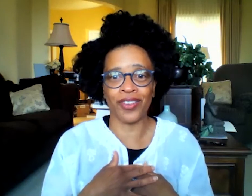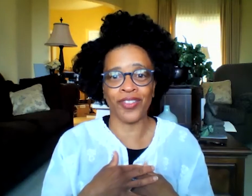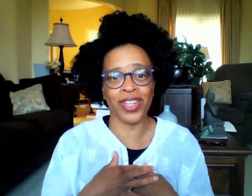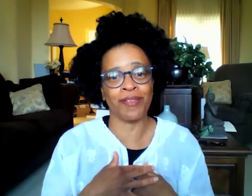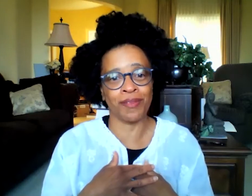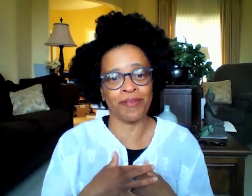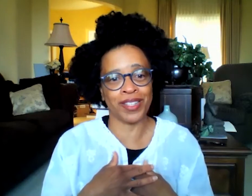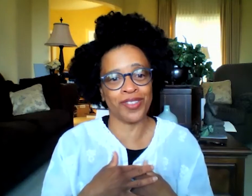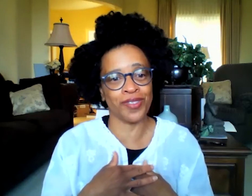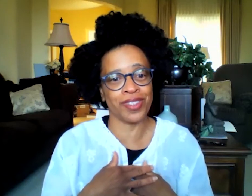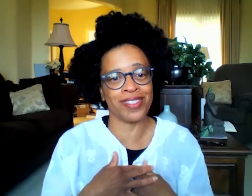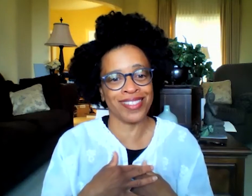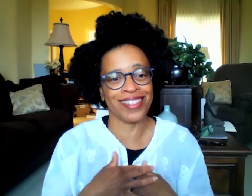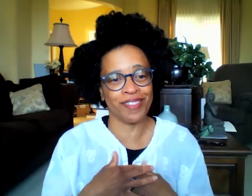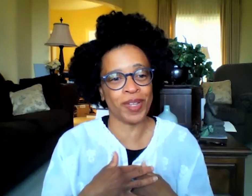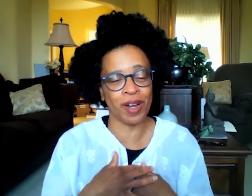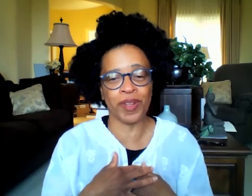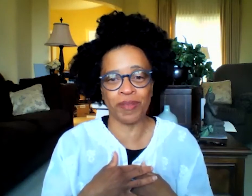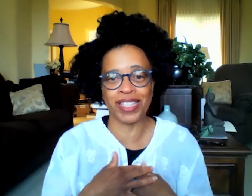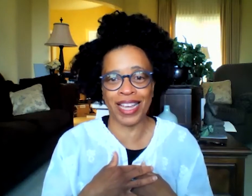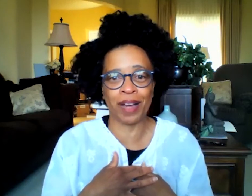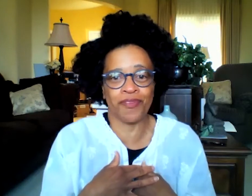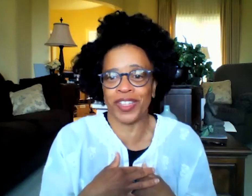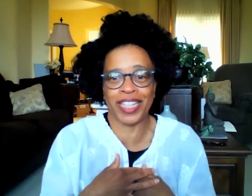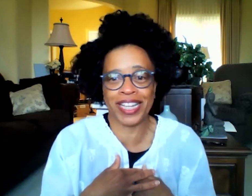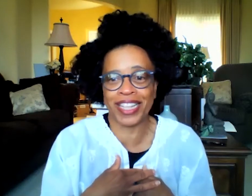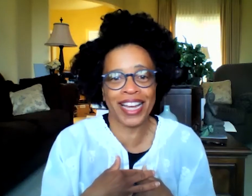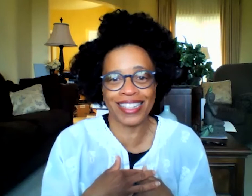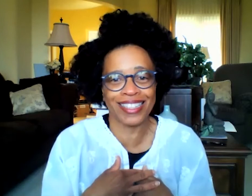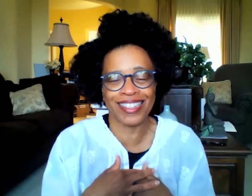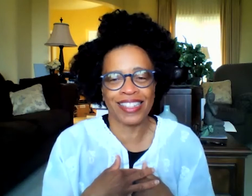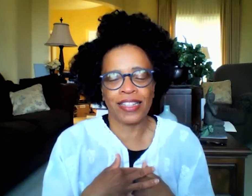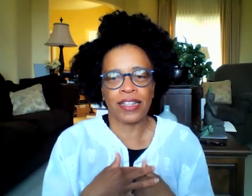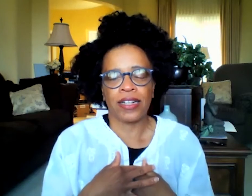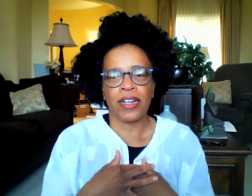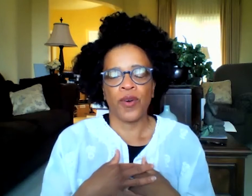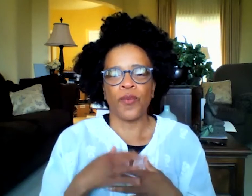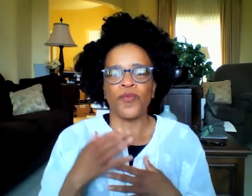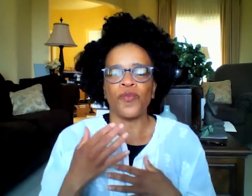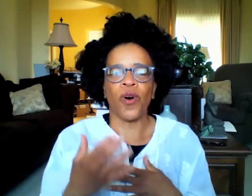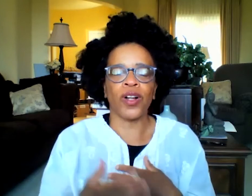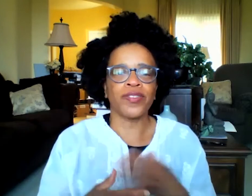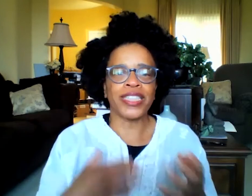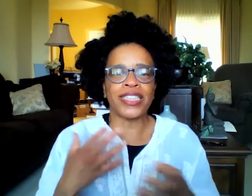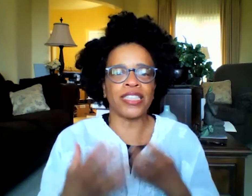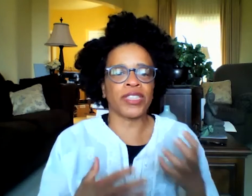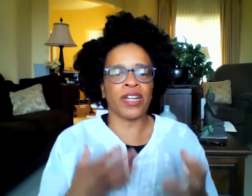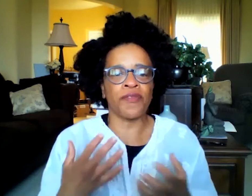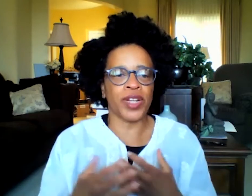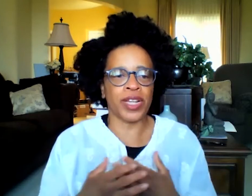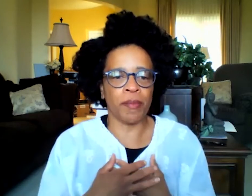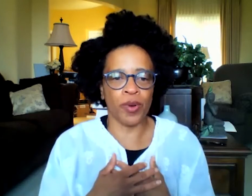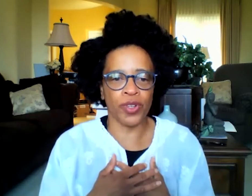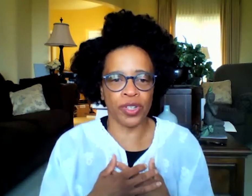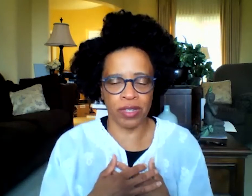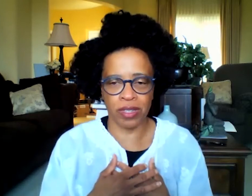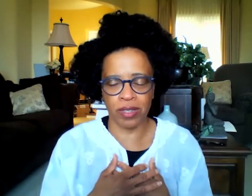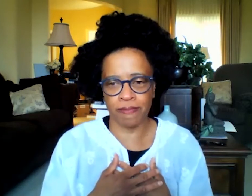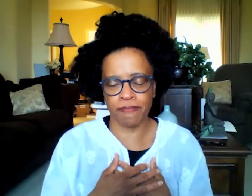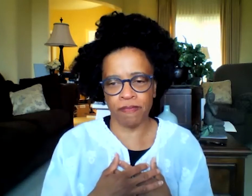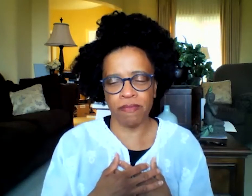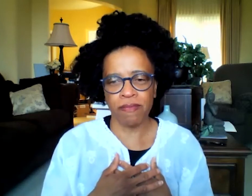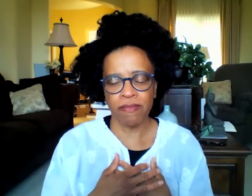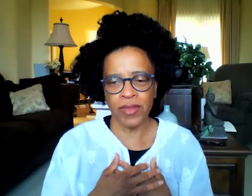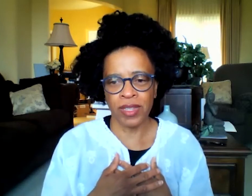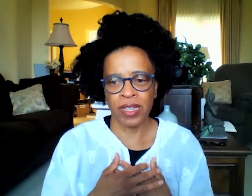I think I understand when my students have been coming to me saying, I'm feeling anxiety. All of these discomforting